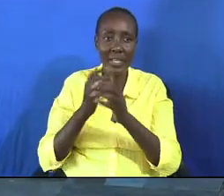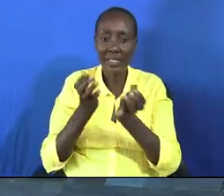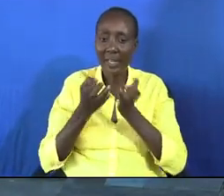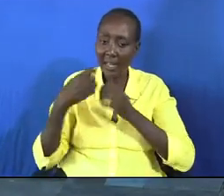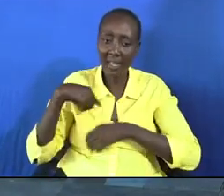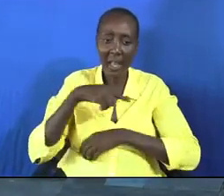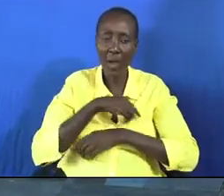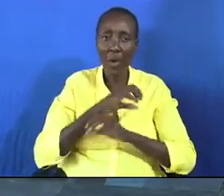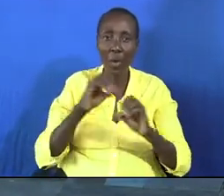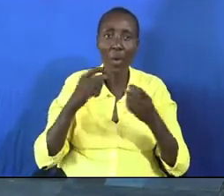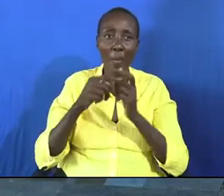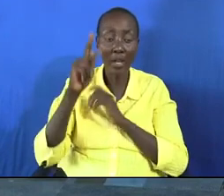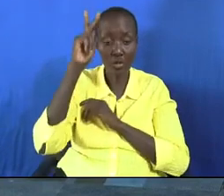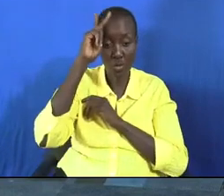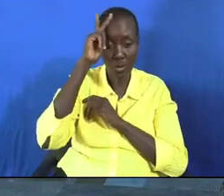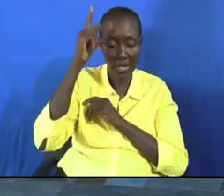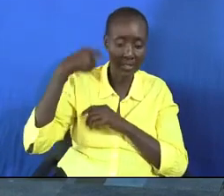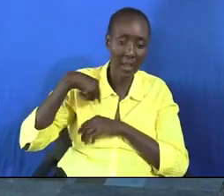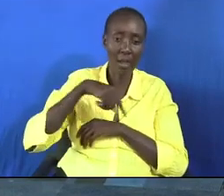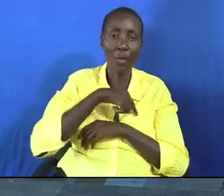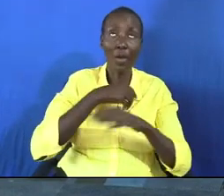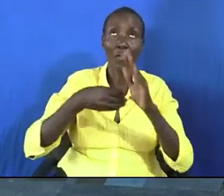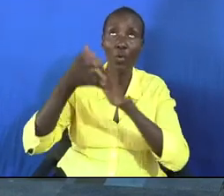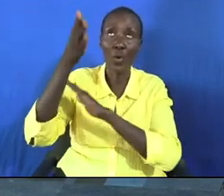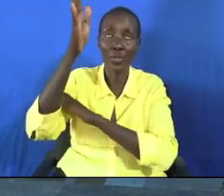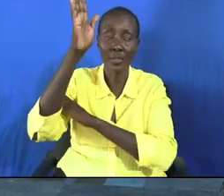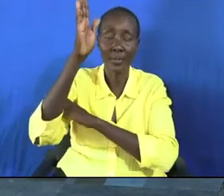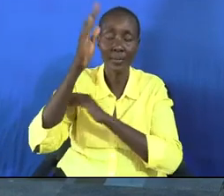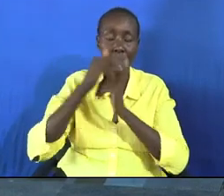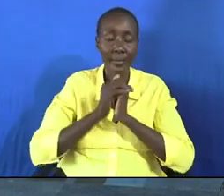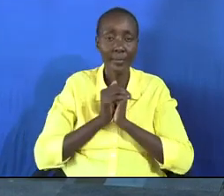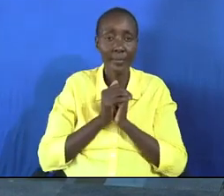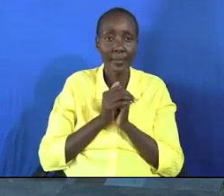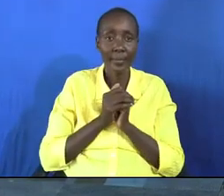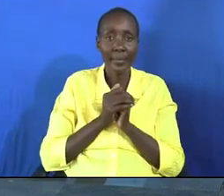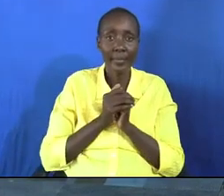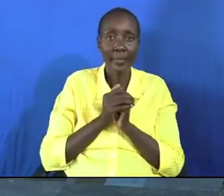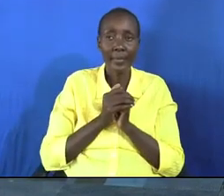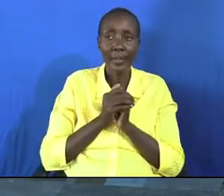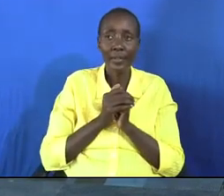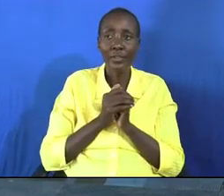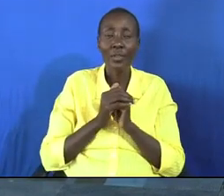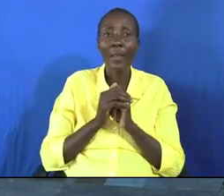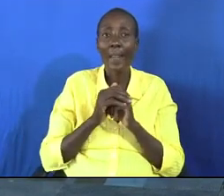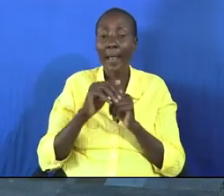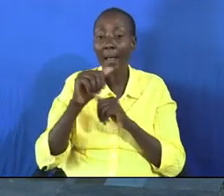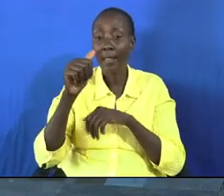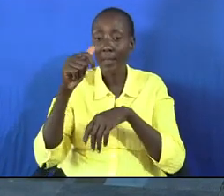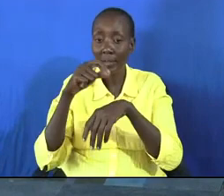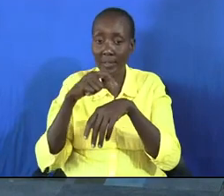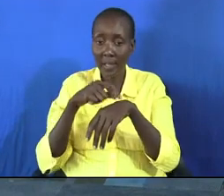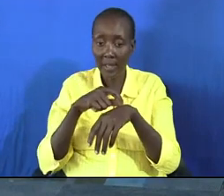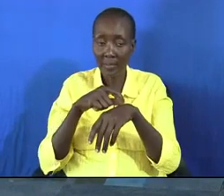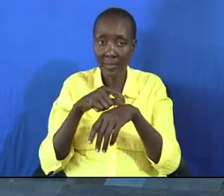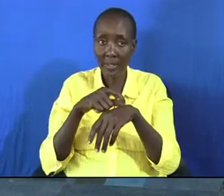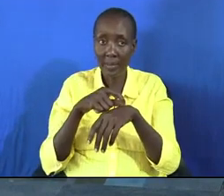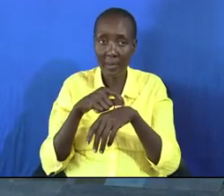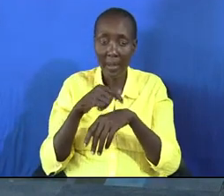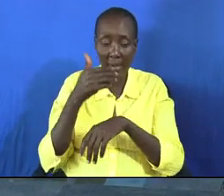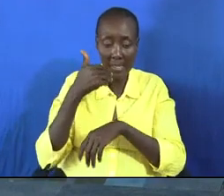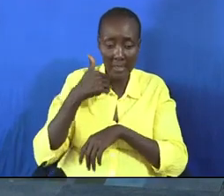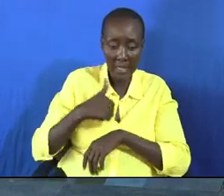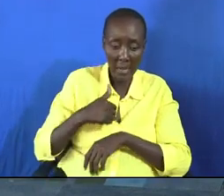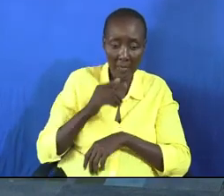need, it's our knowledge of God. So that you will find I and